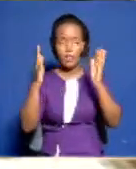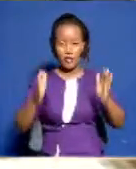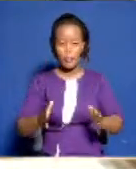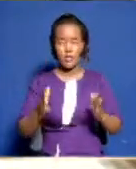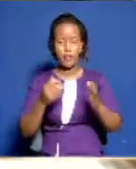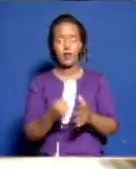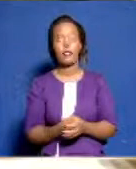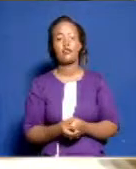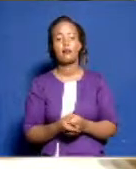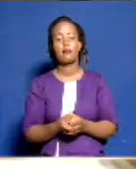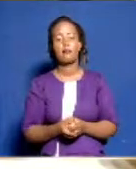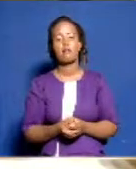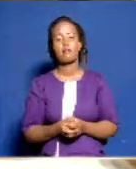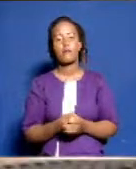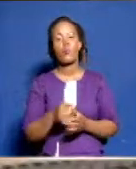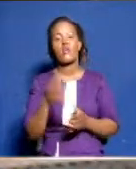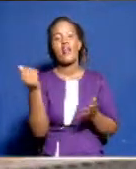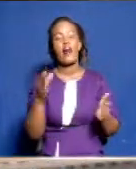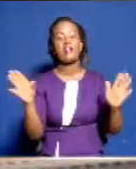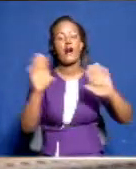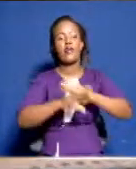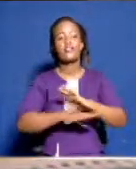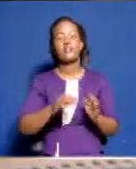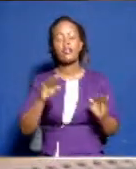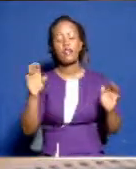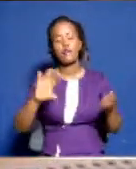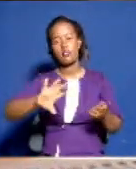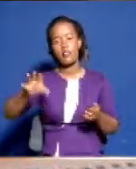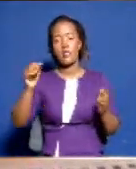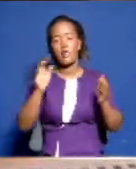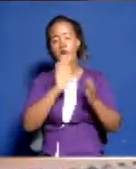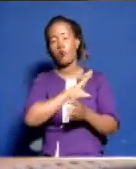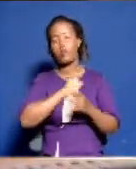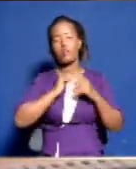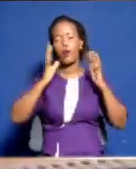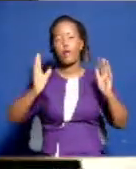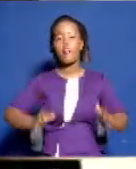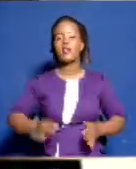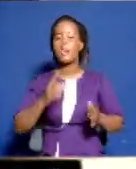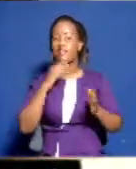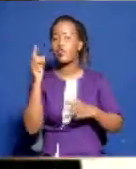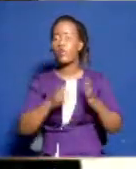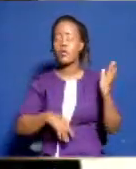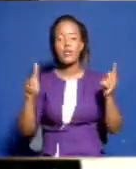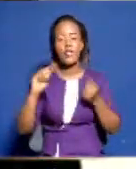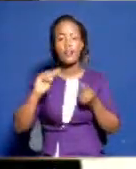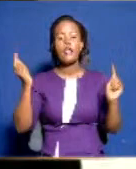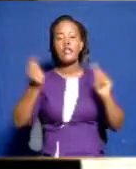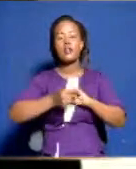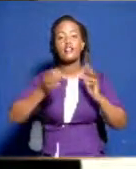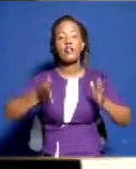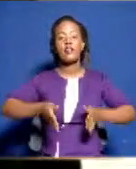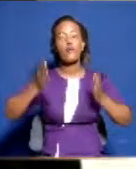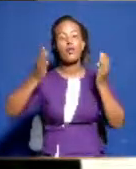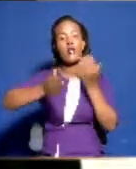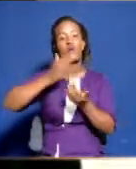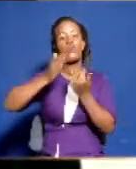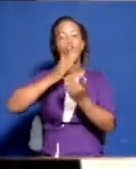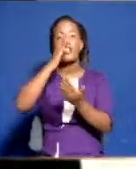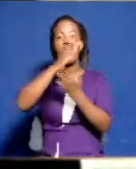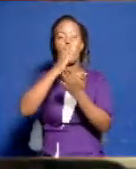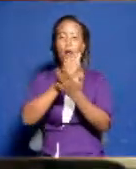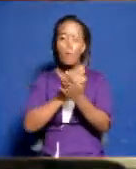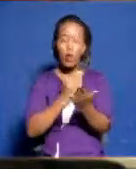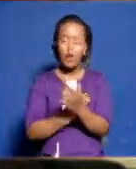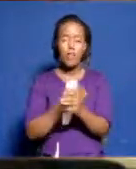Hemed Abdurrahman, Assistant County Commissioner for Magarini, said Changing the Way We Care program is a global strategy to ensure